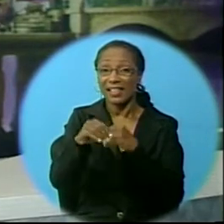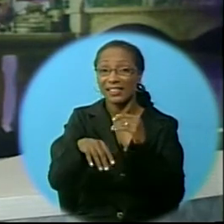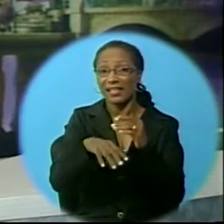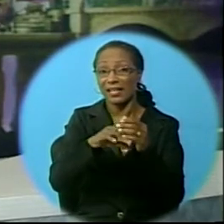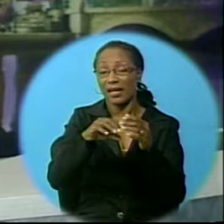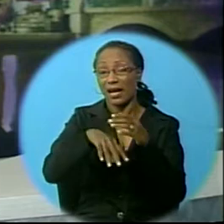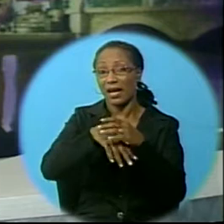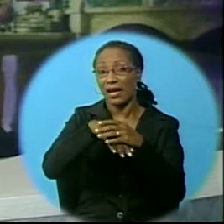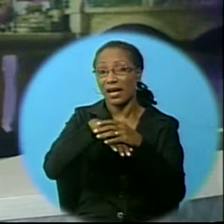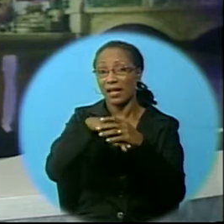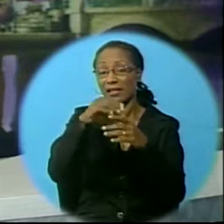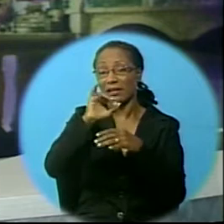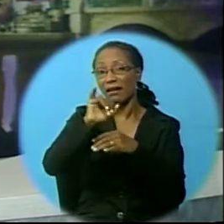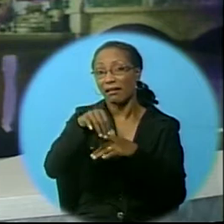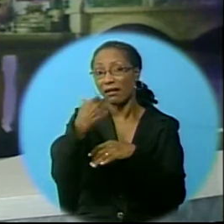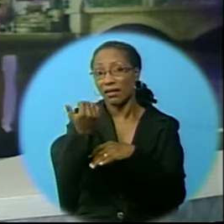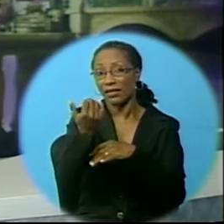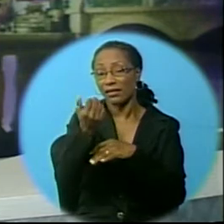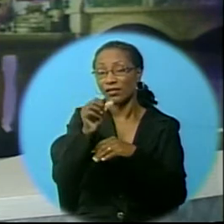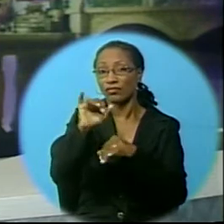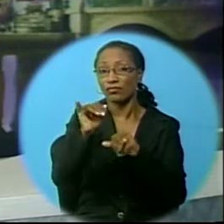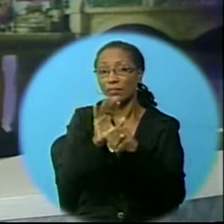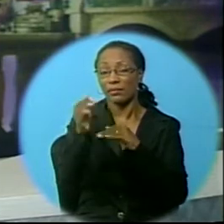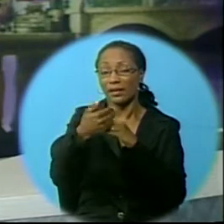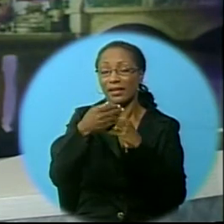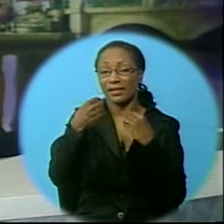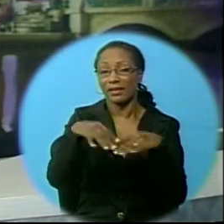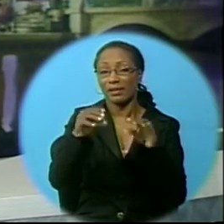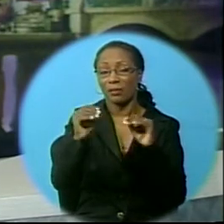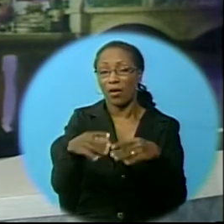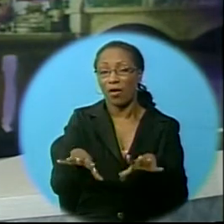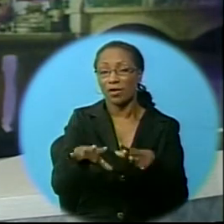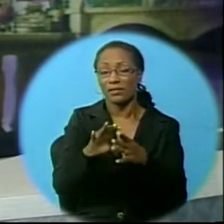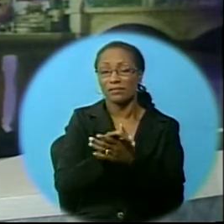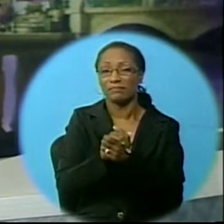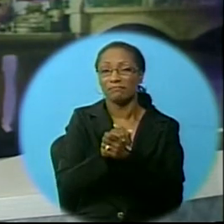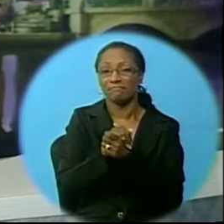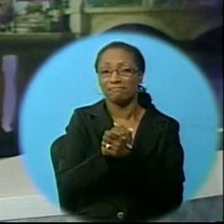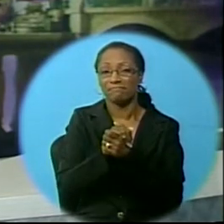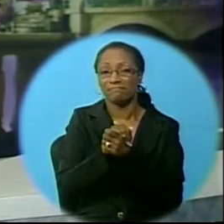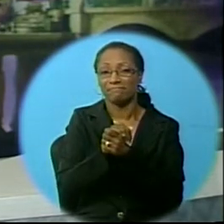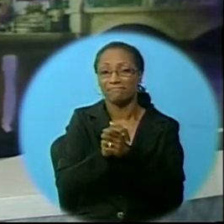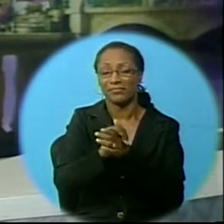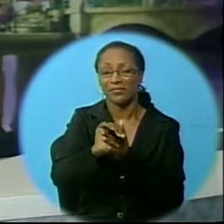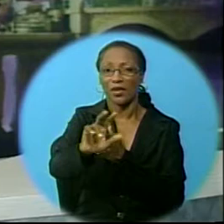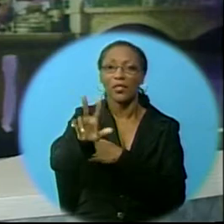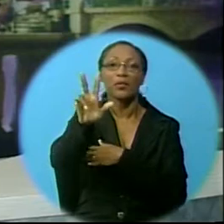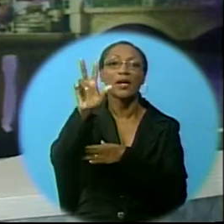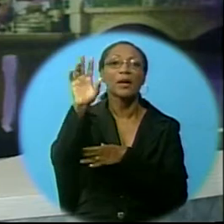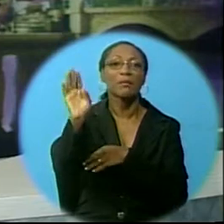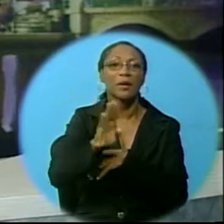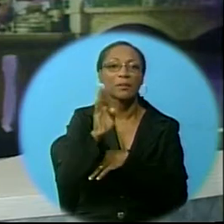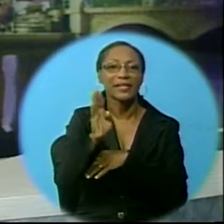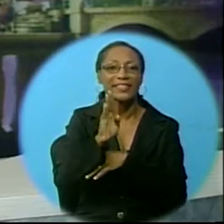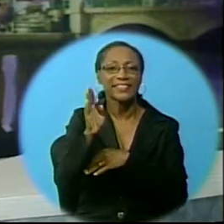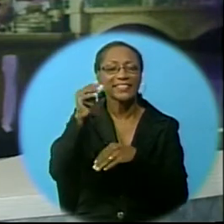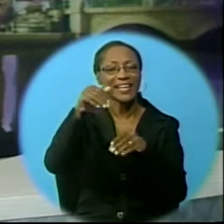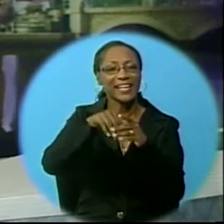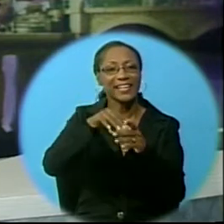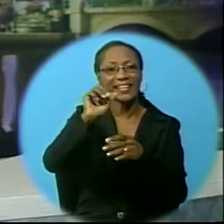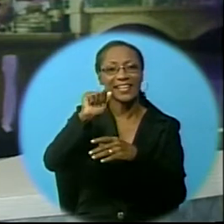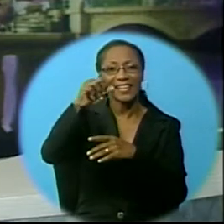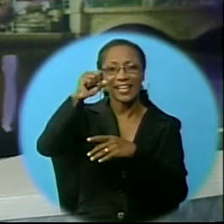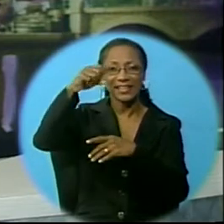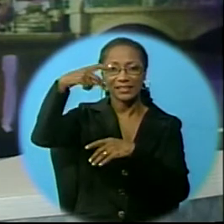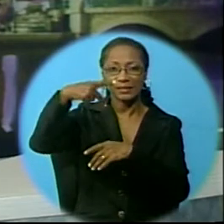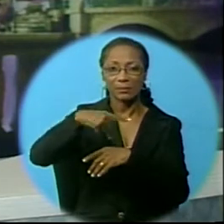Ball picked up 6 for 45 for the Volcanoes. 3 Barbadians are into the quarterfinals of the ASP Soup Bowl Women's